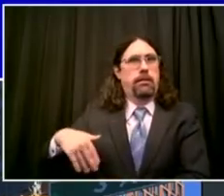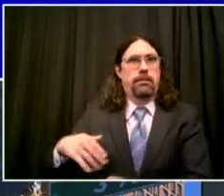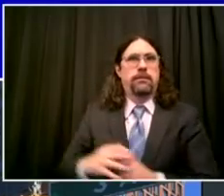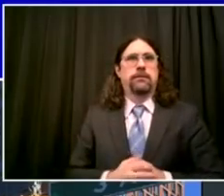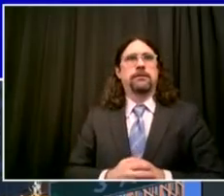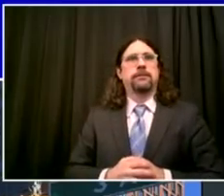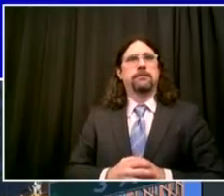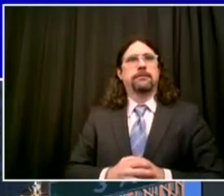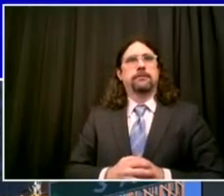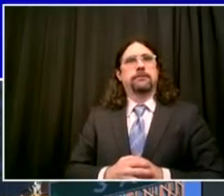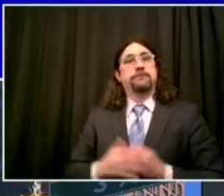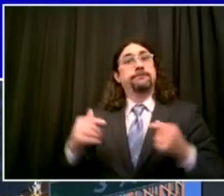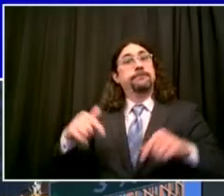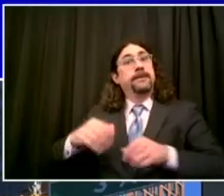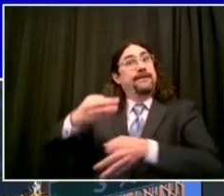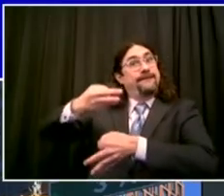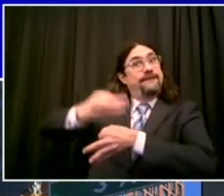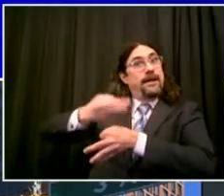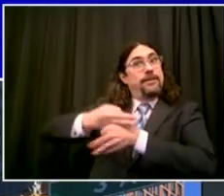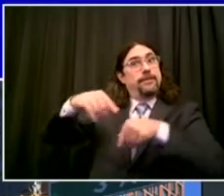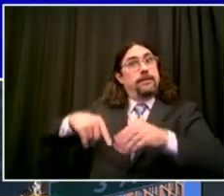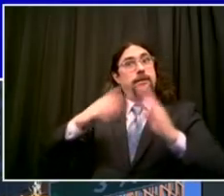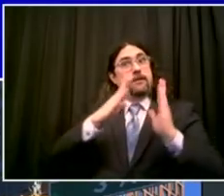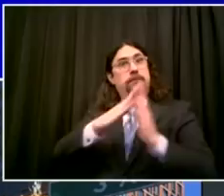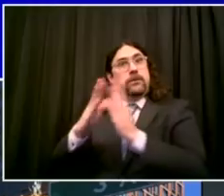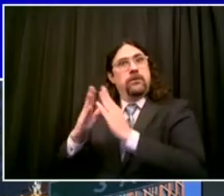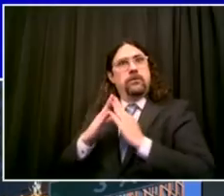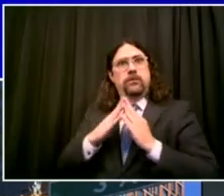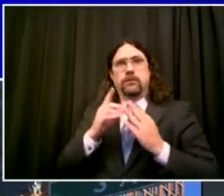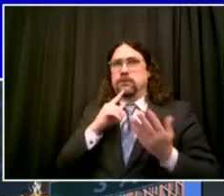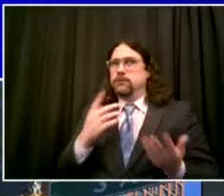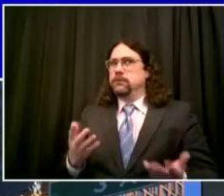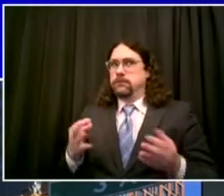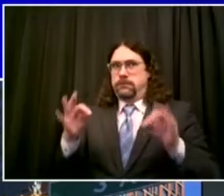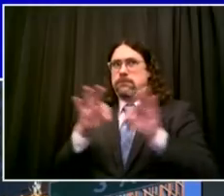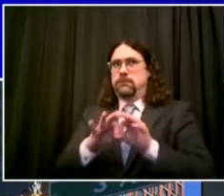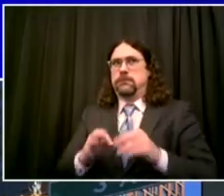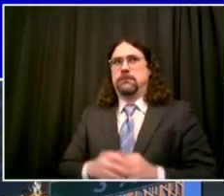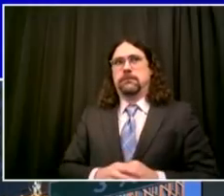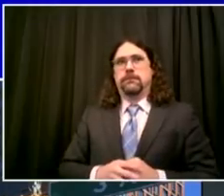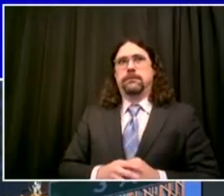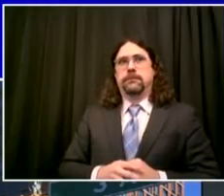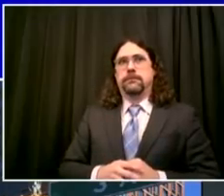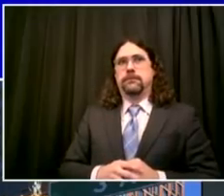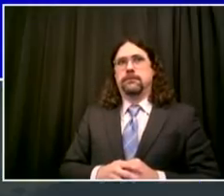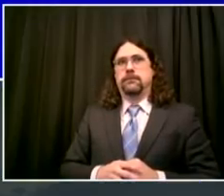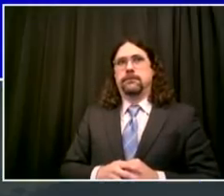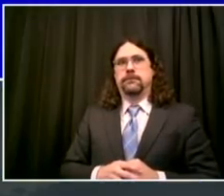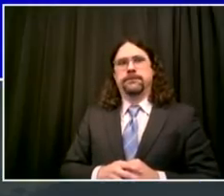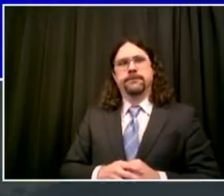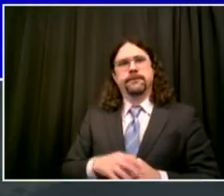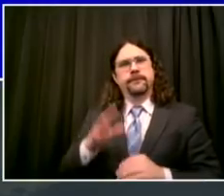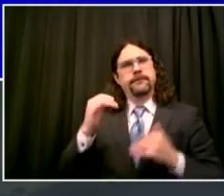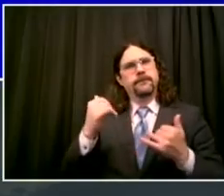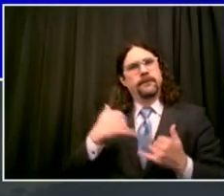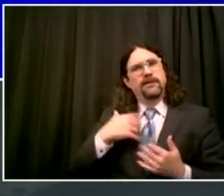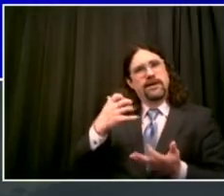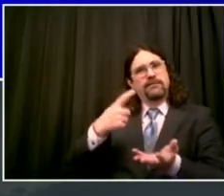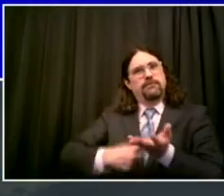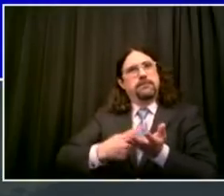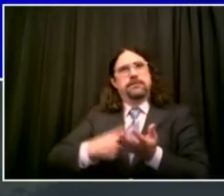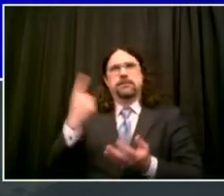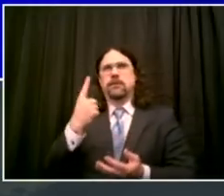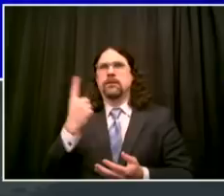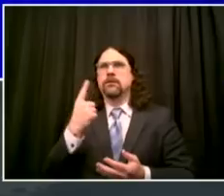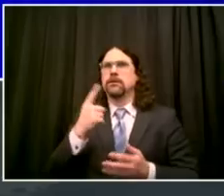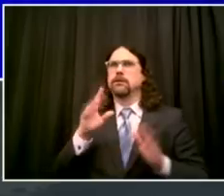City. But now I want to talk about something that may feel sacred to a lot of New Yorkers. And that